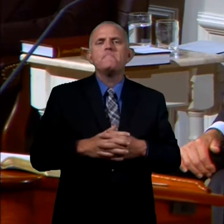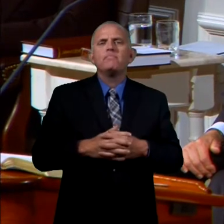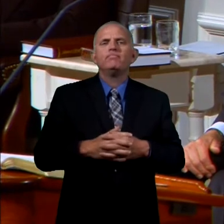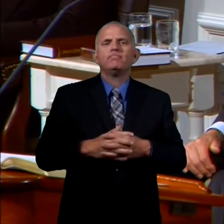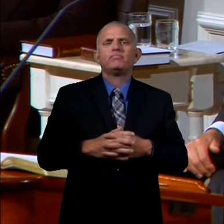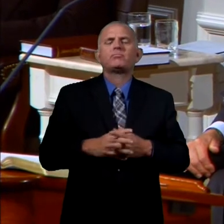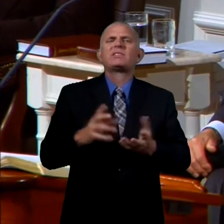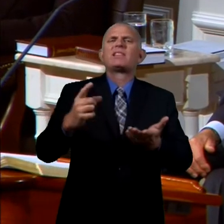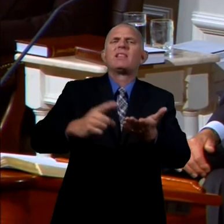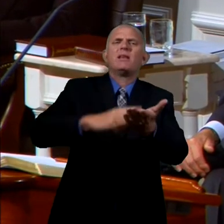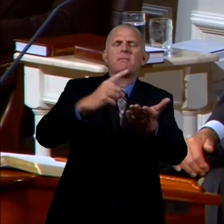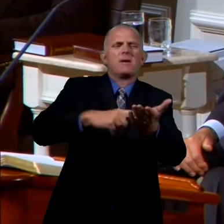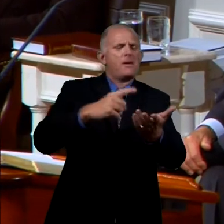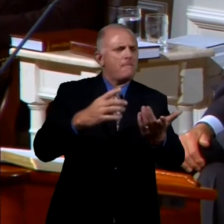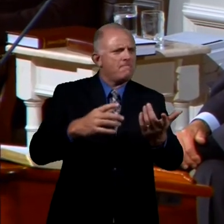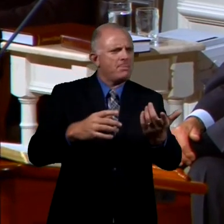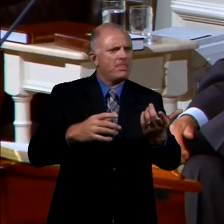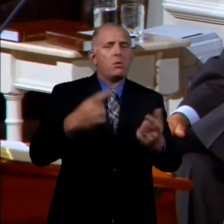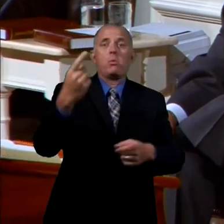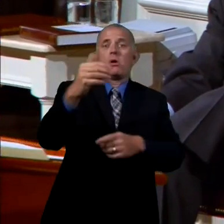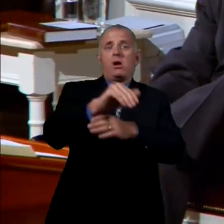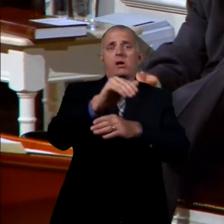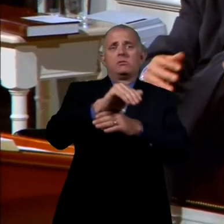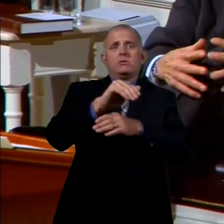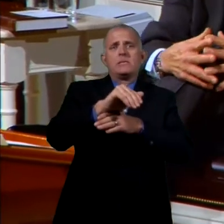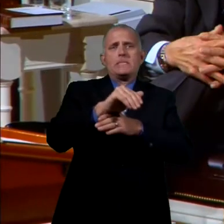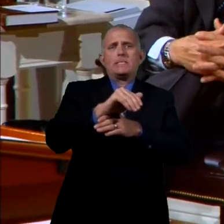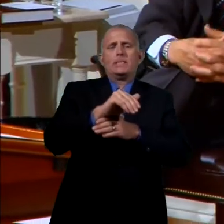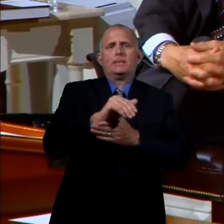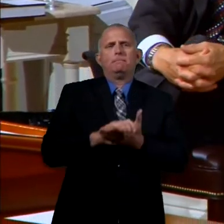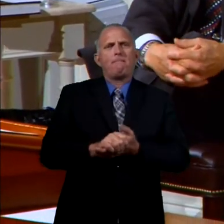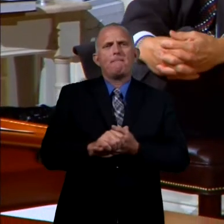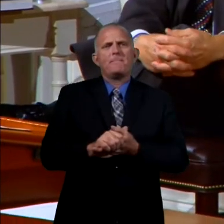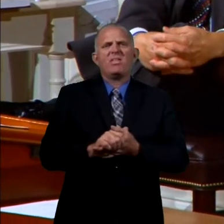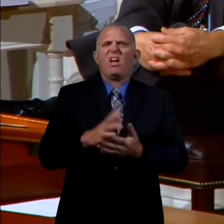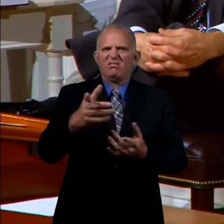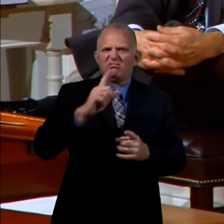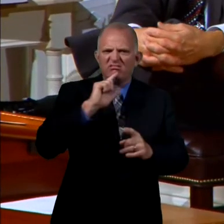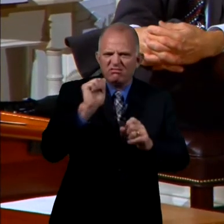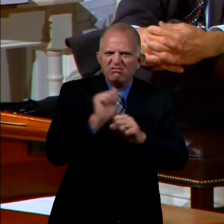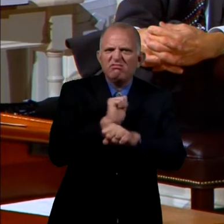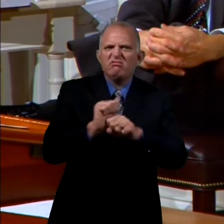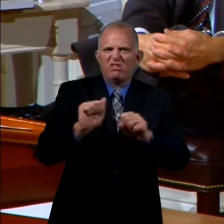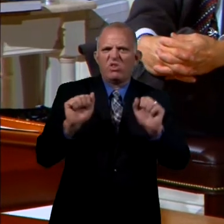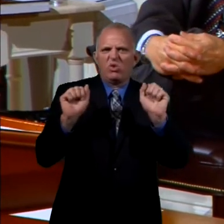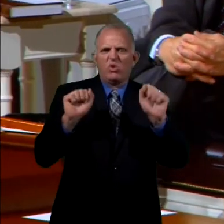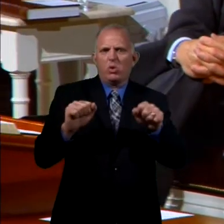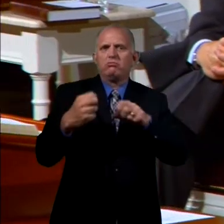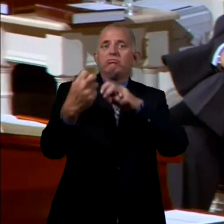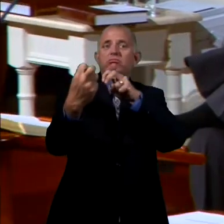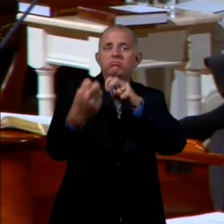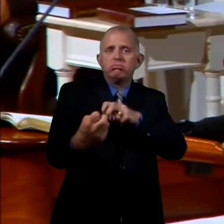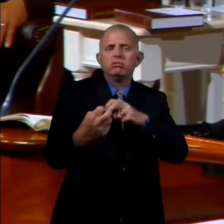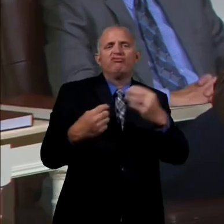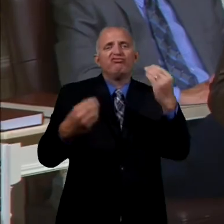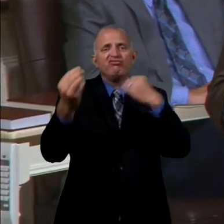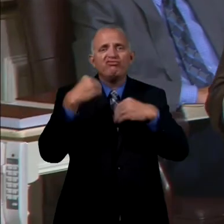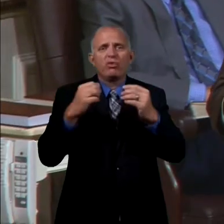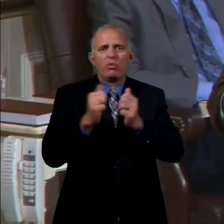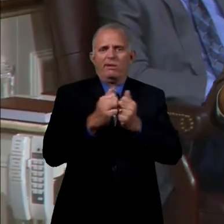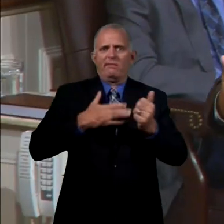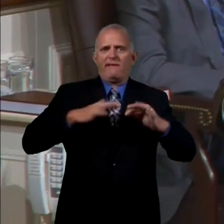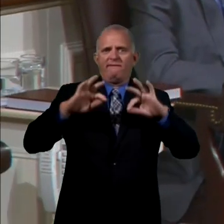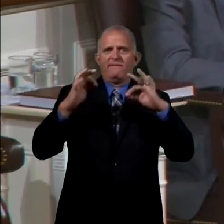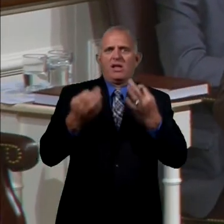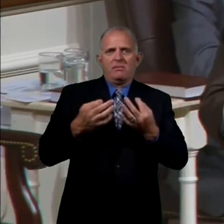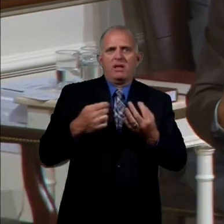when I have a night where I actually could sit down and eat a meal with my family, I feel guilty about it,